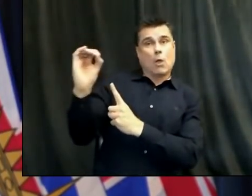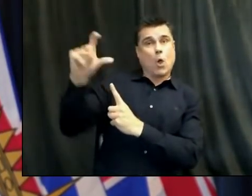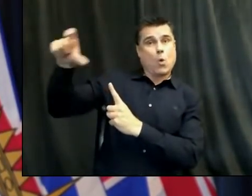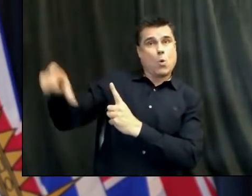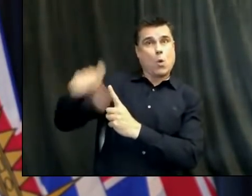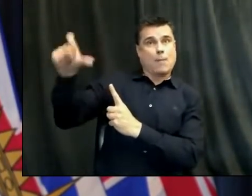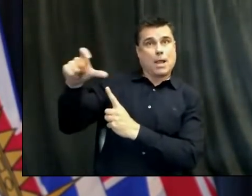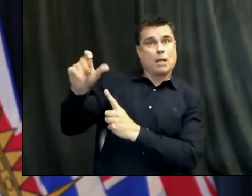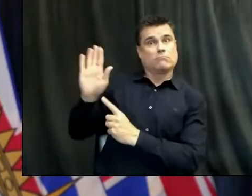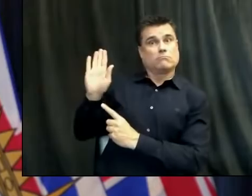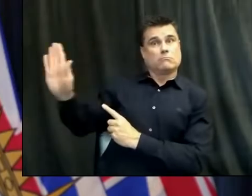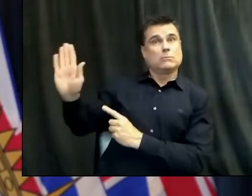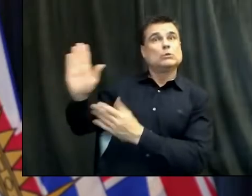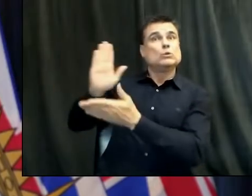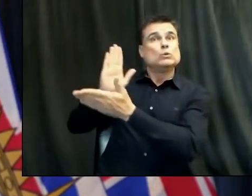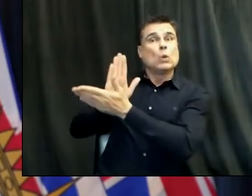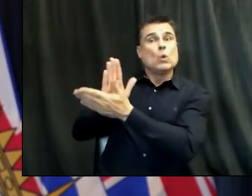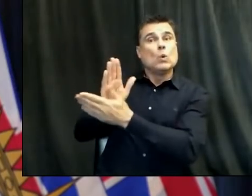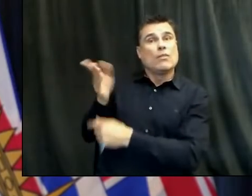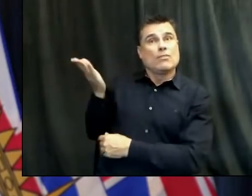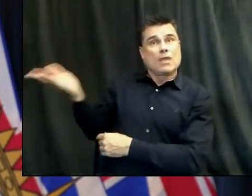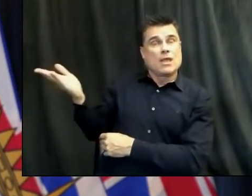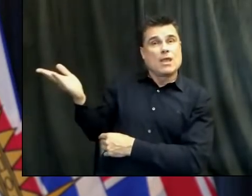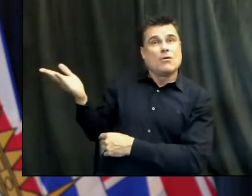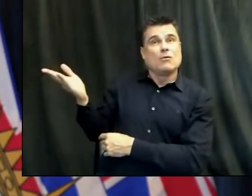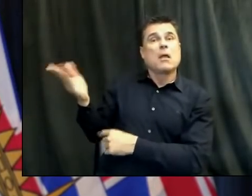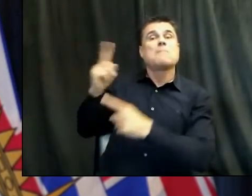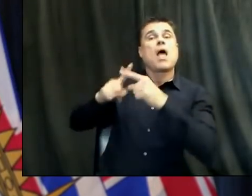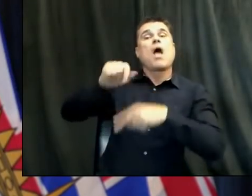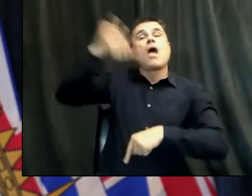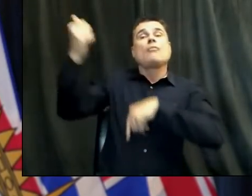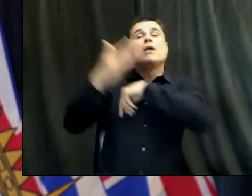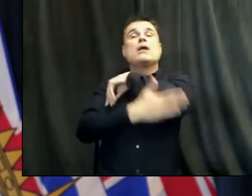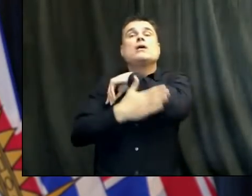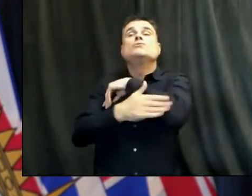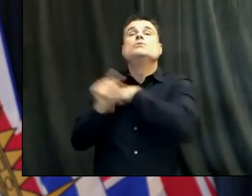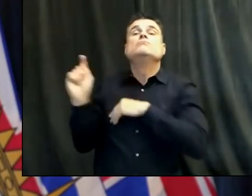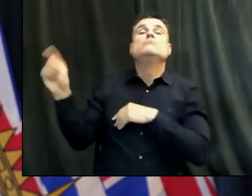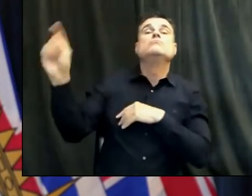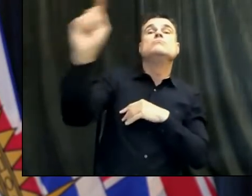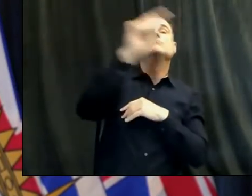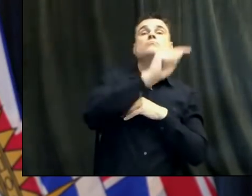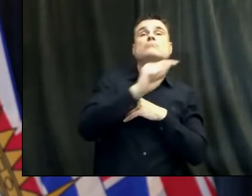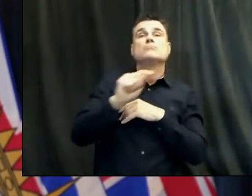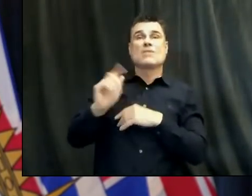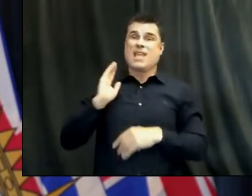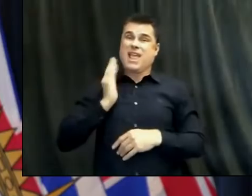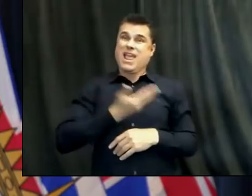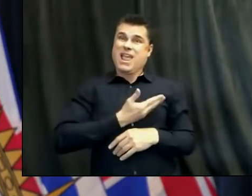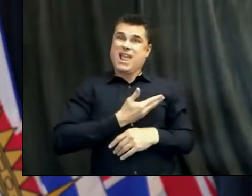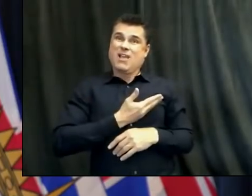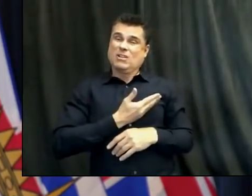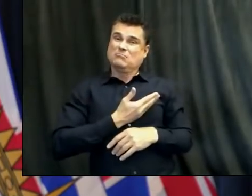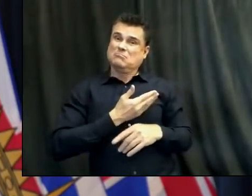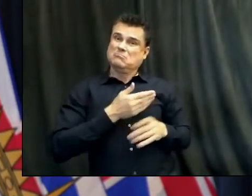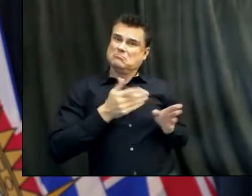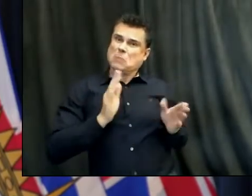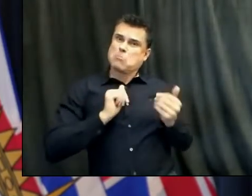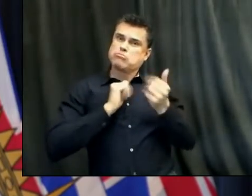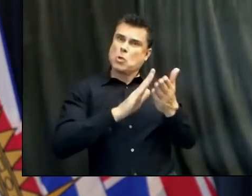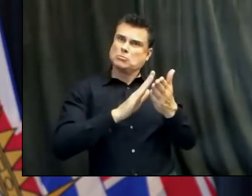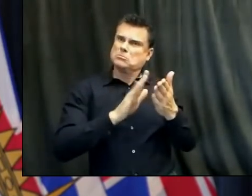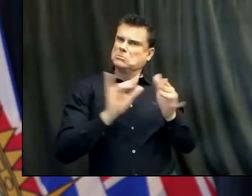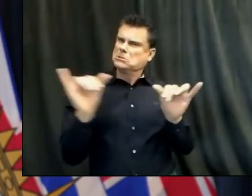other countries around the world. The plans that we have in place are aligned with what others are doing as well,